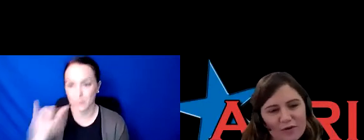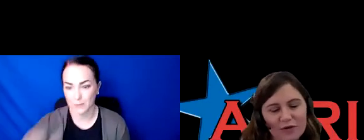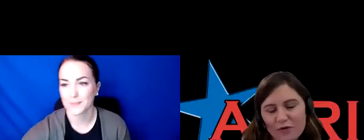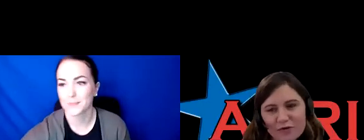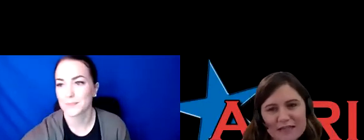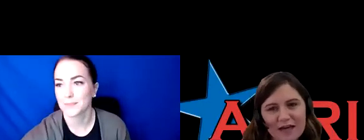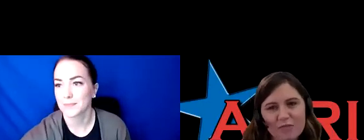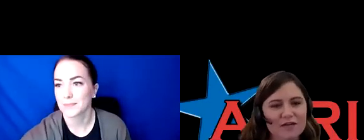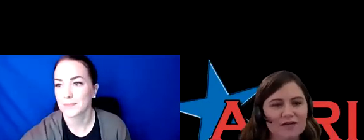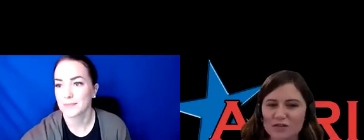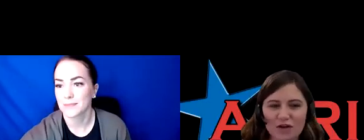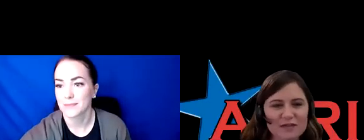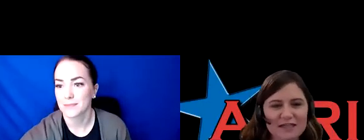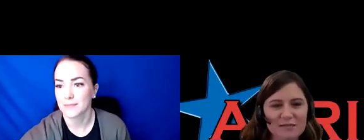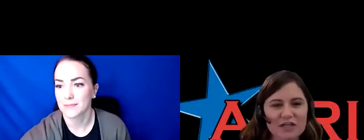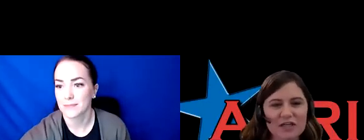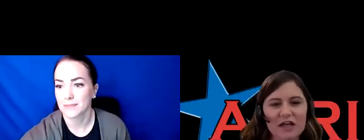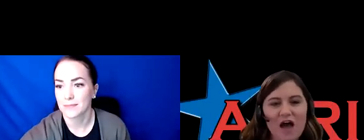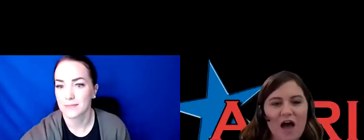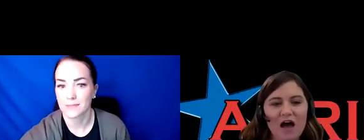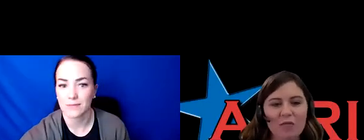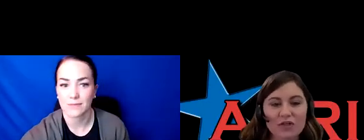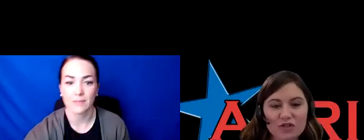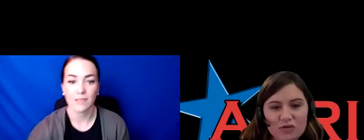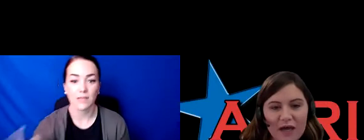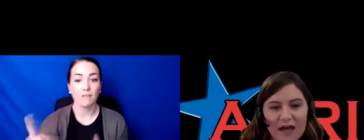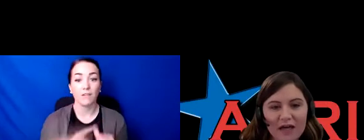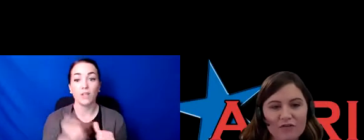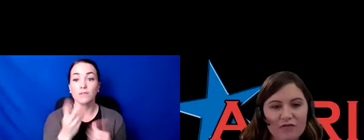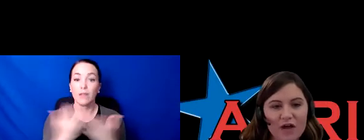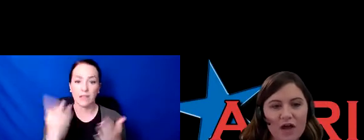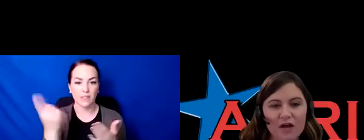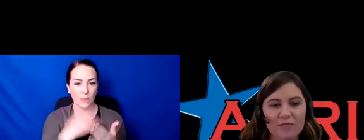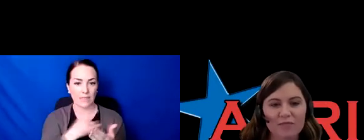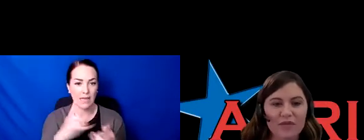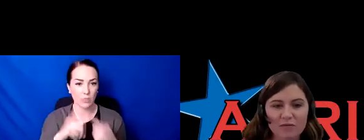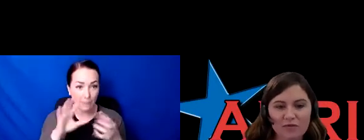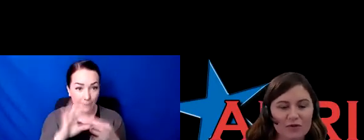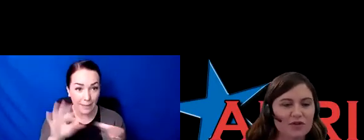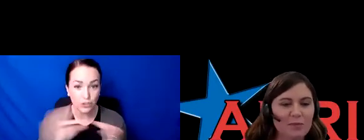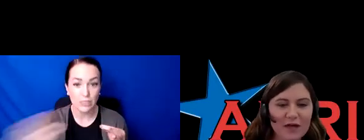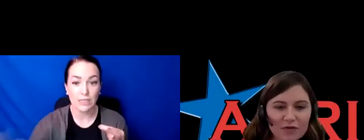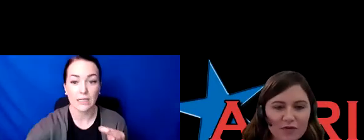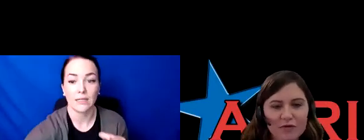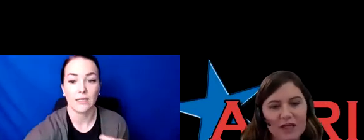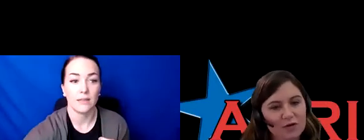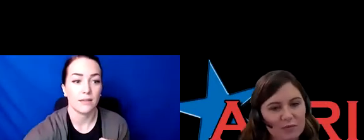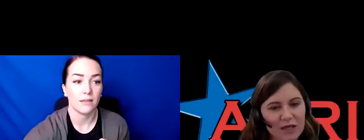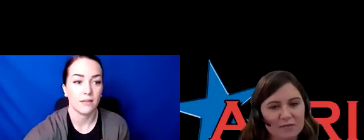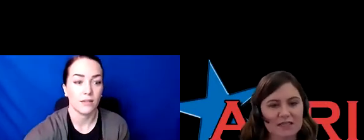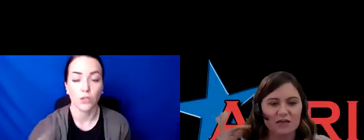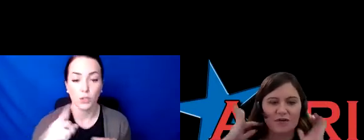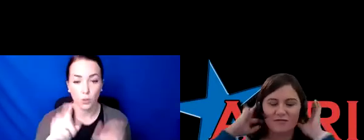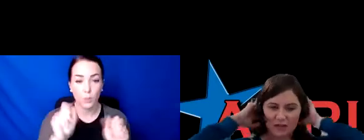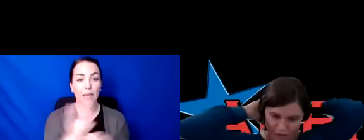are gurus at, but just always like to mention, we do have the option for using your microphone and your